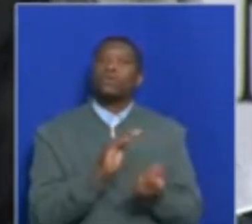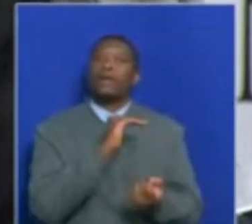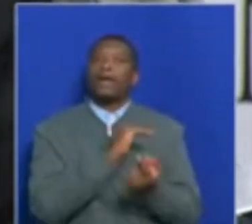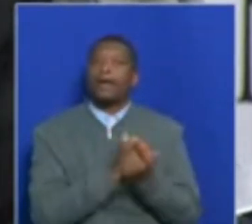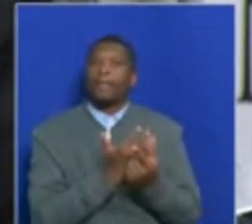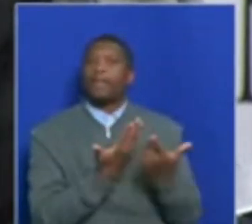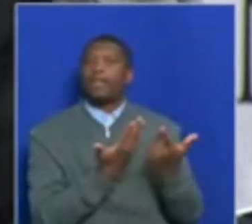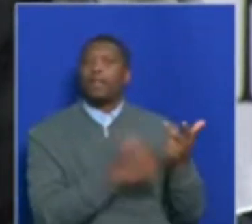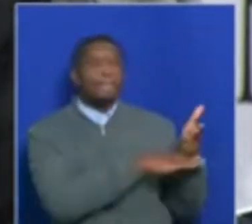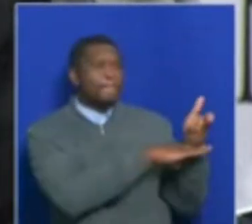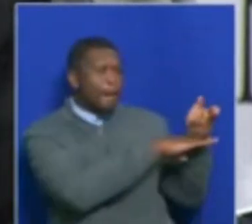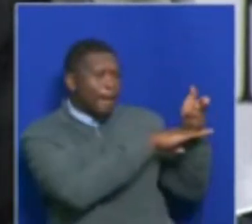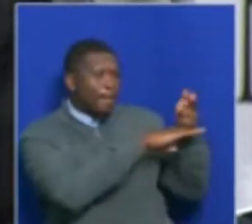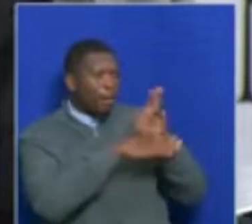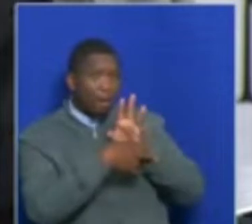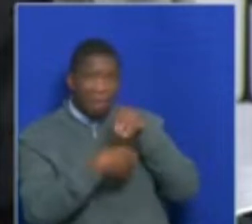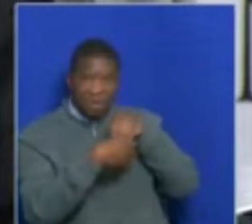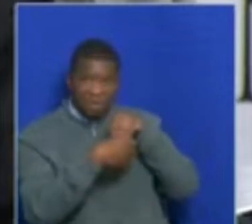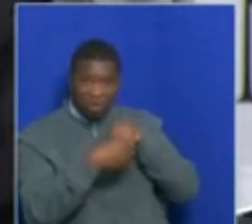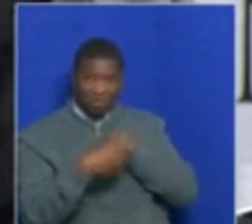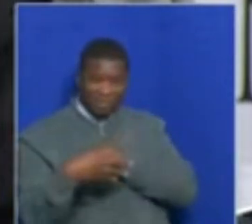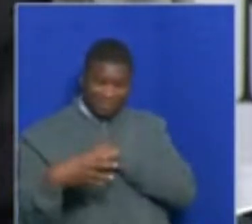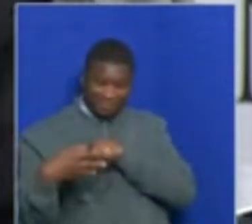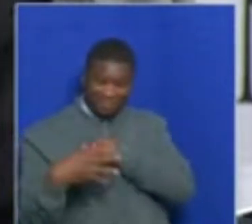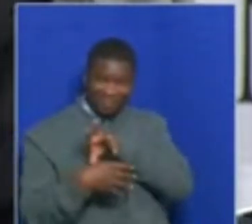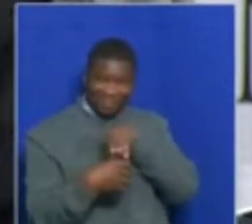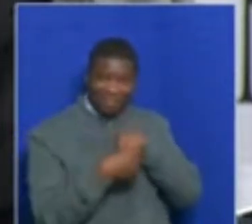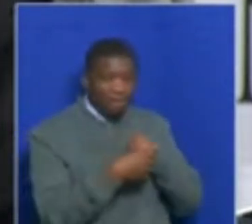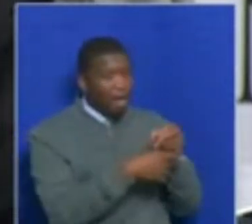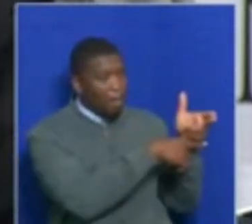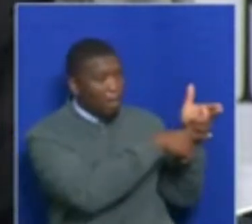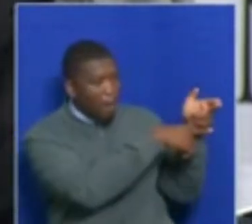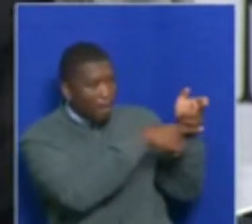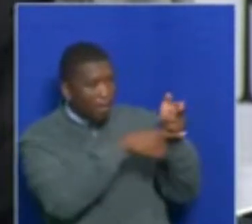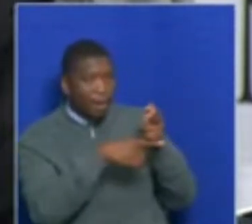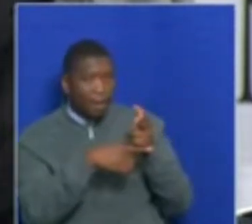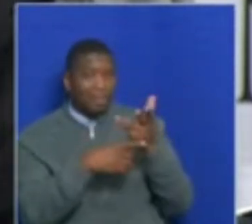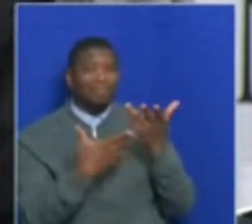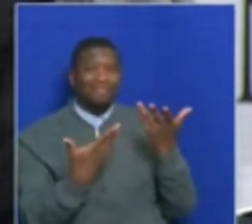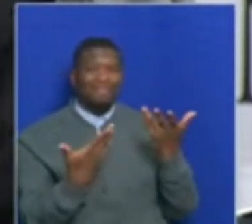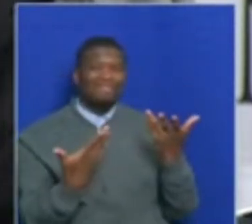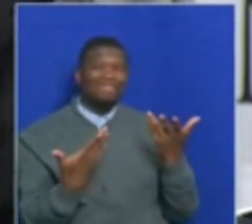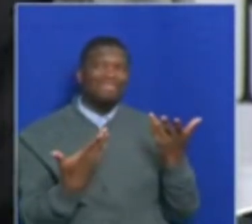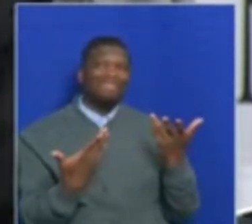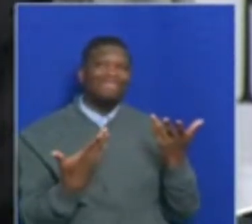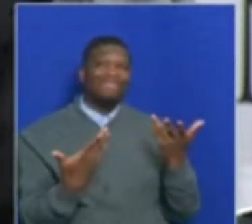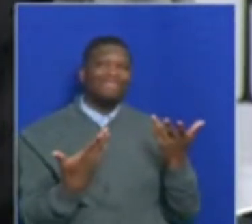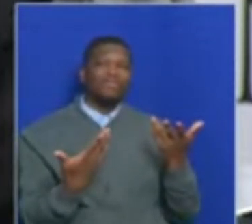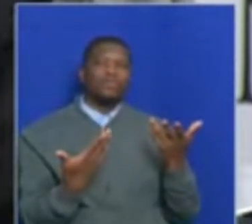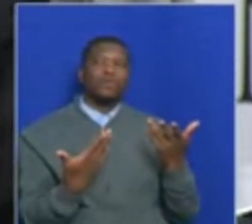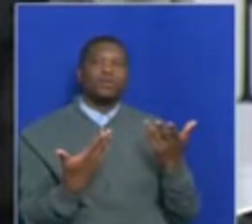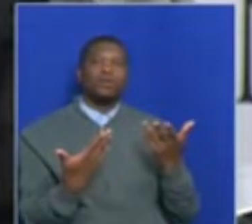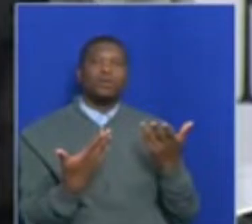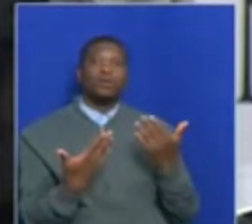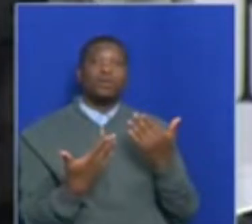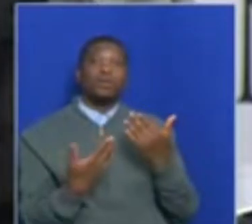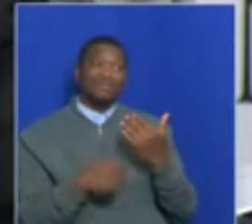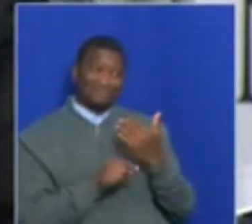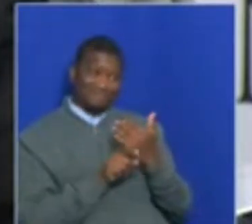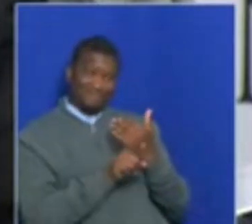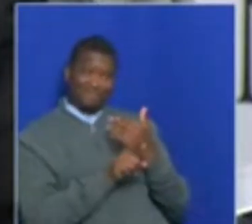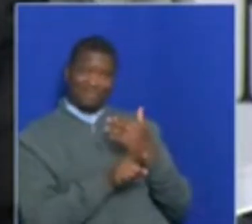teams, majority of the shootings, Lieutenant General Mkonazi used to make